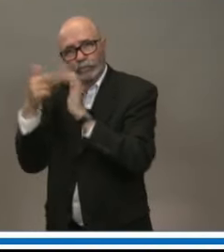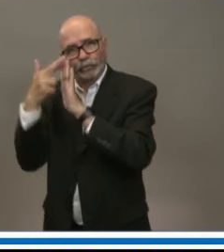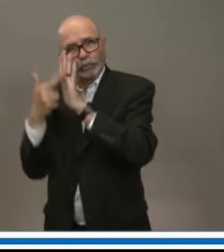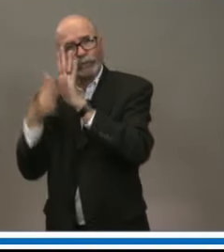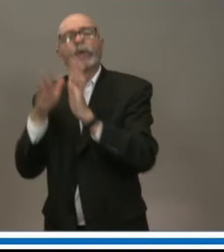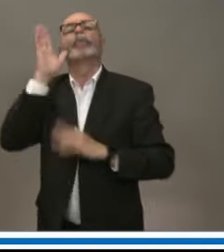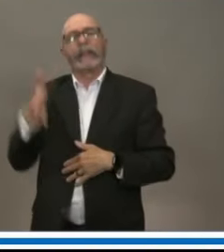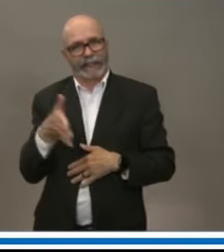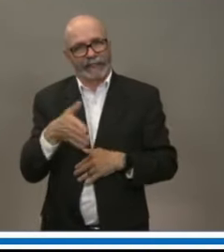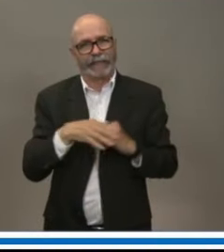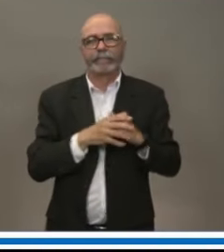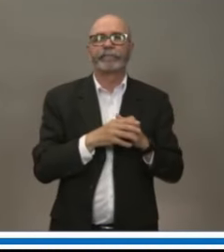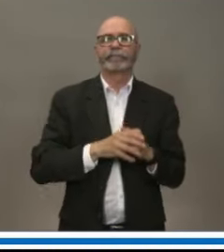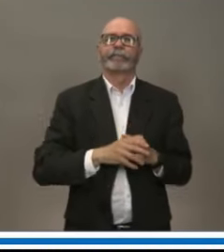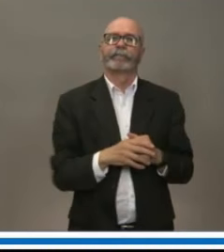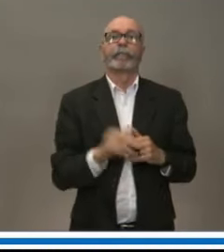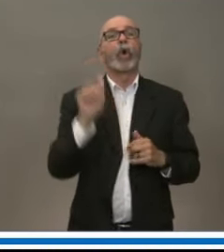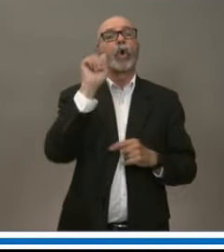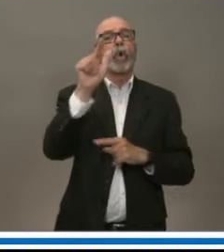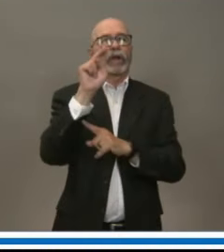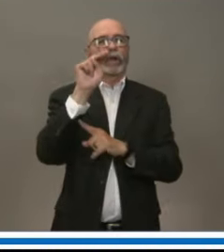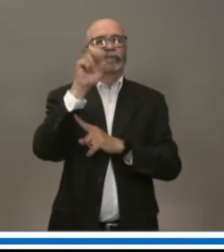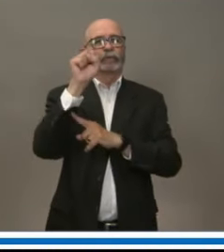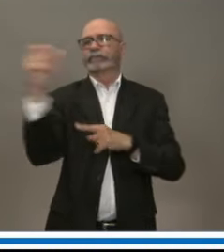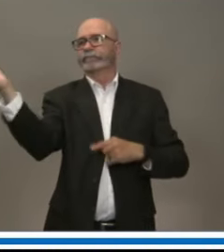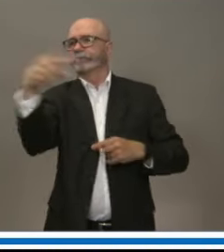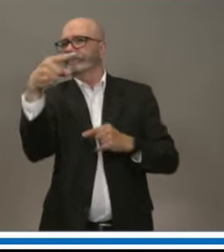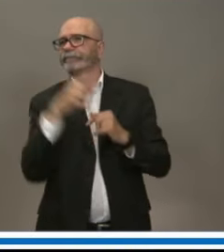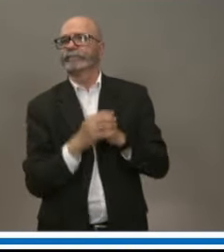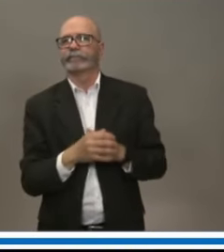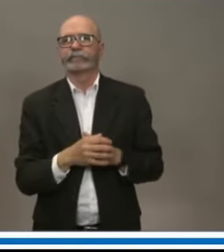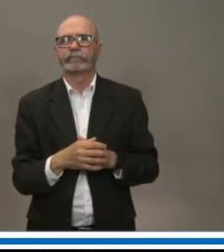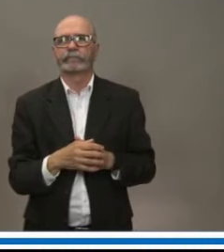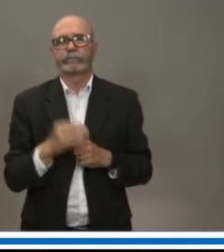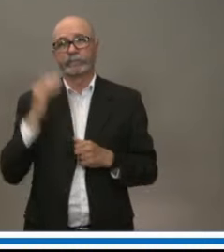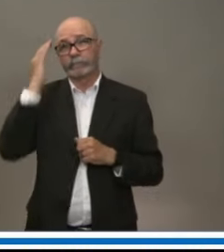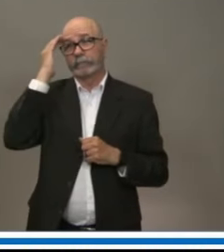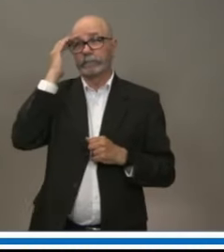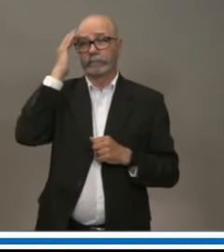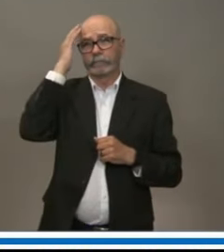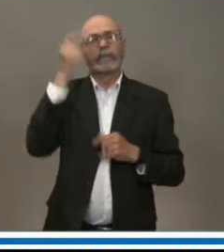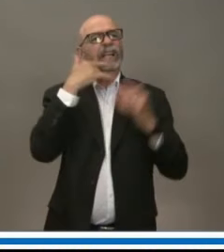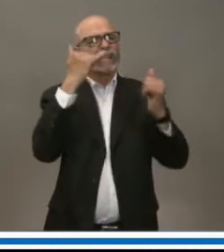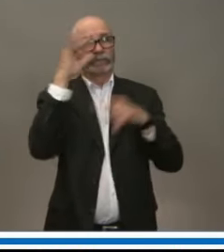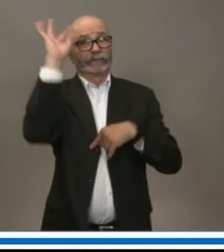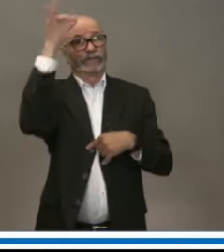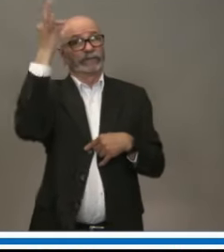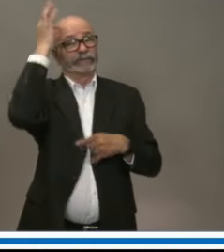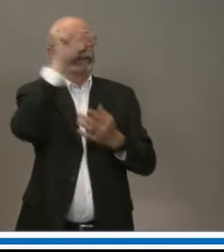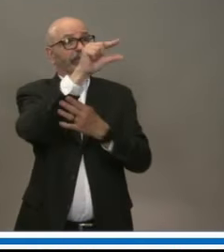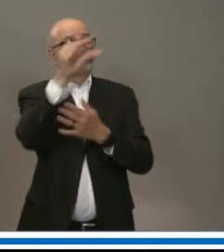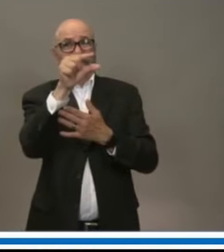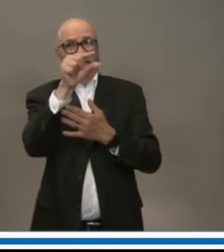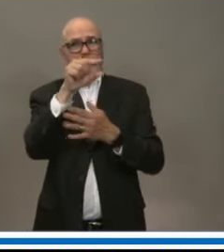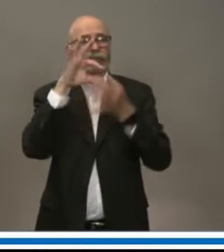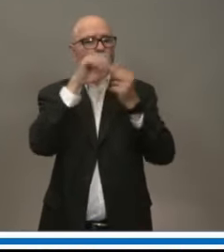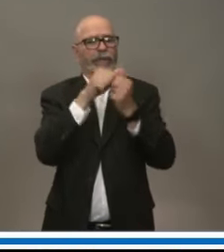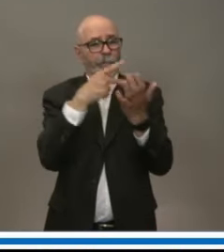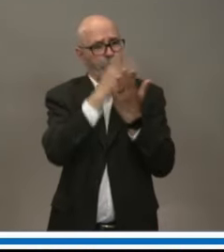Lindsay. For the Premier, the federal government announced today they're planning a commercial rent program. Do you see that rolling into